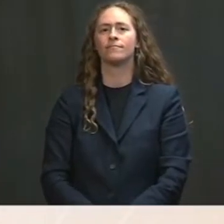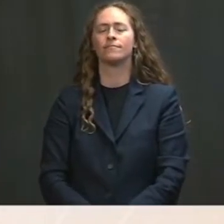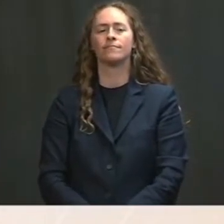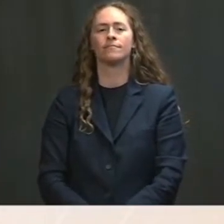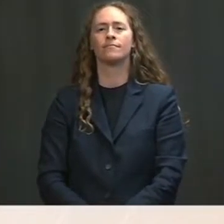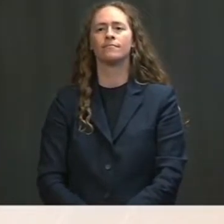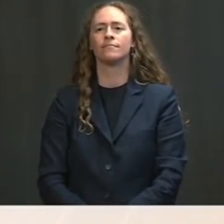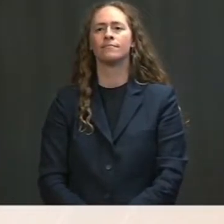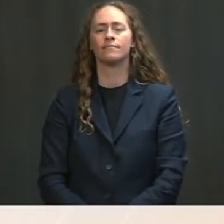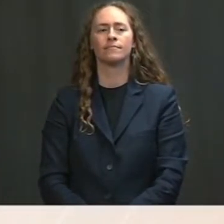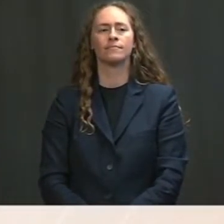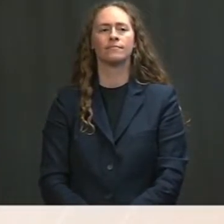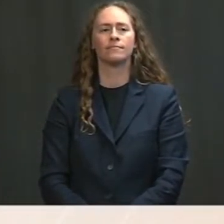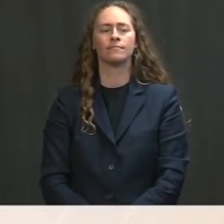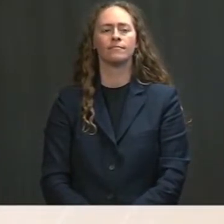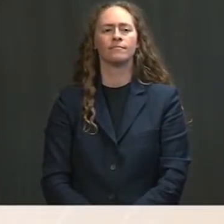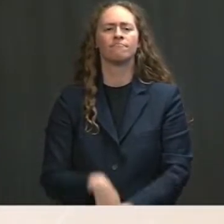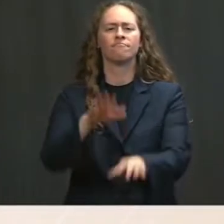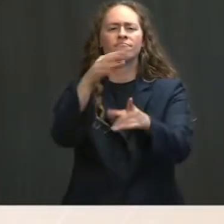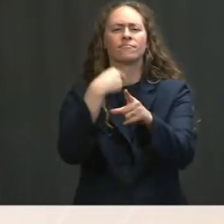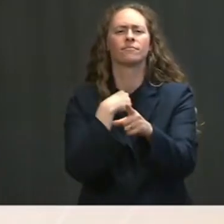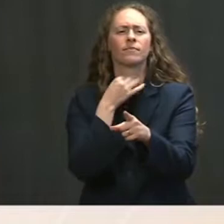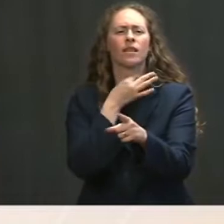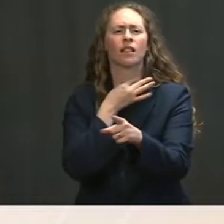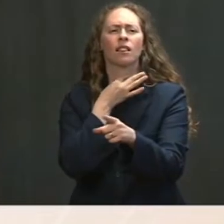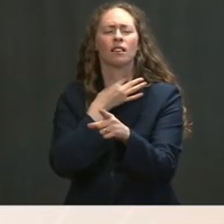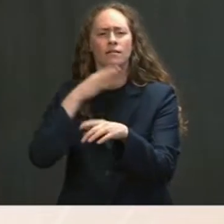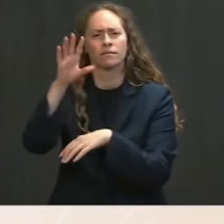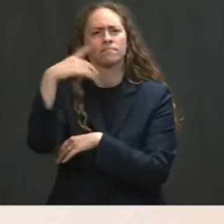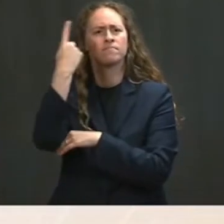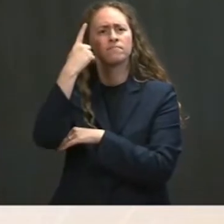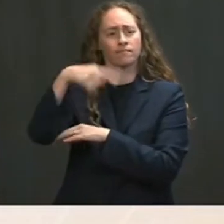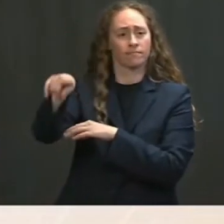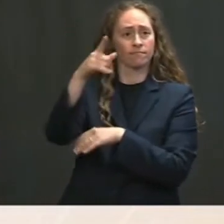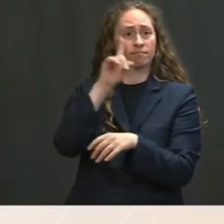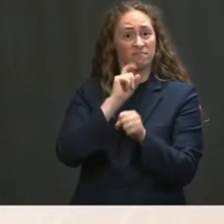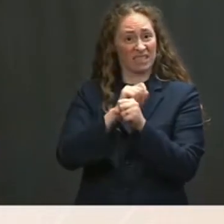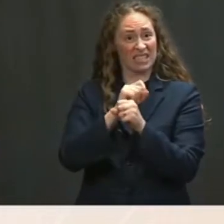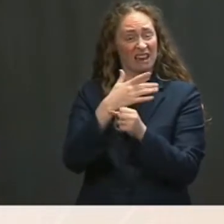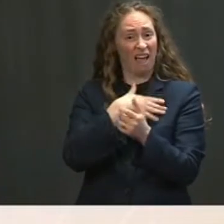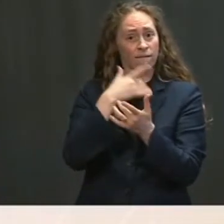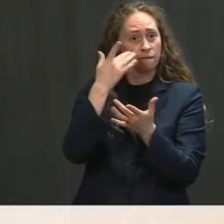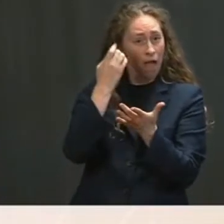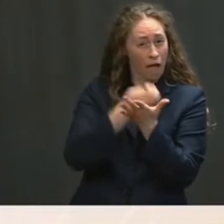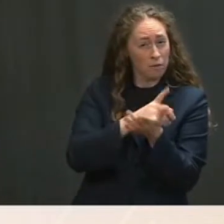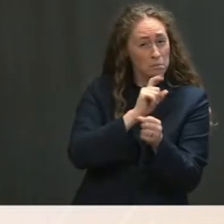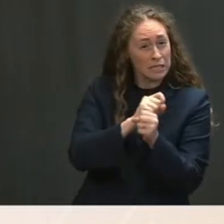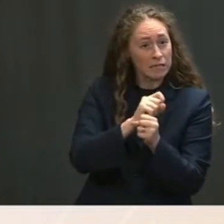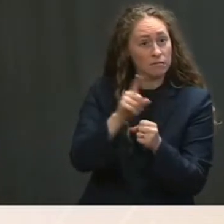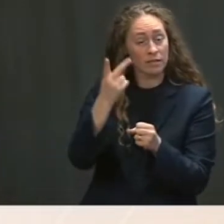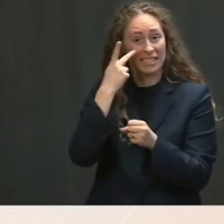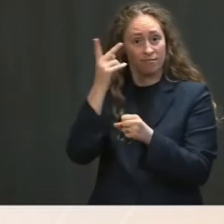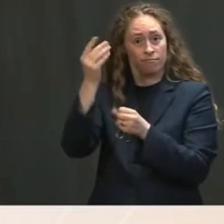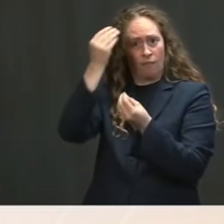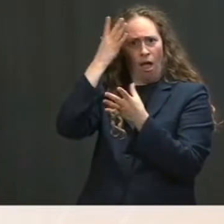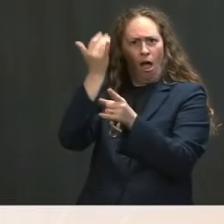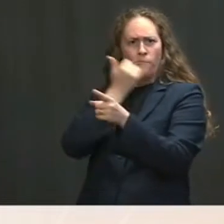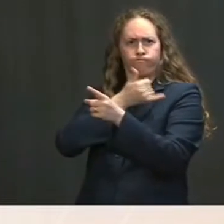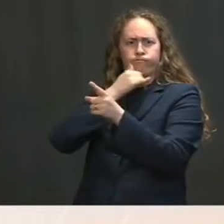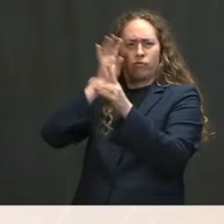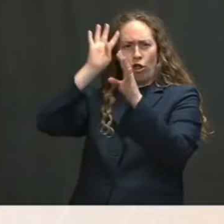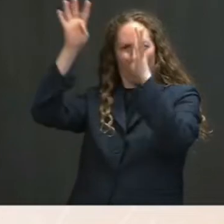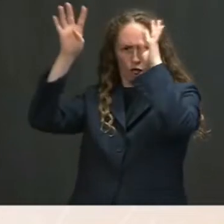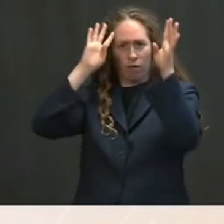Reuters. I wanted to ask you whether you see any evidence at all that the misinformation or disinformation that you're seeing comes from any